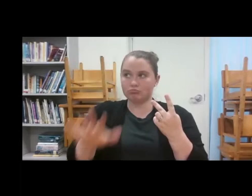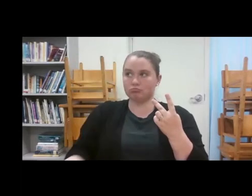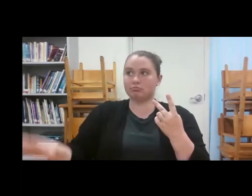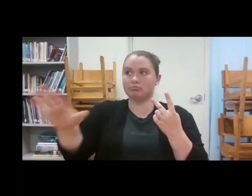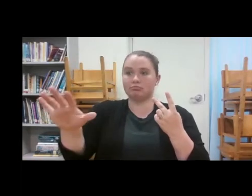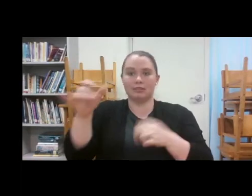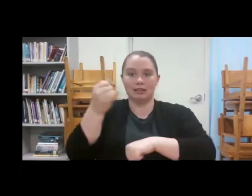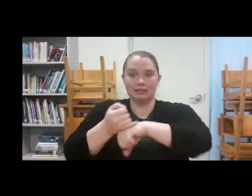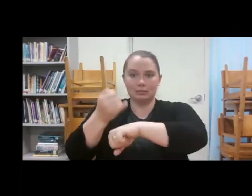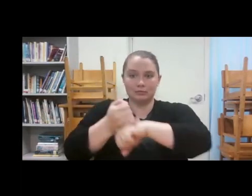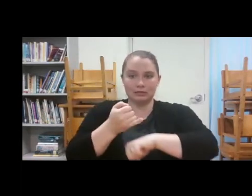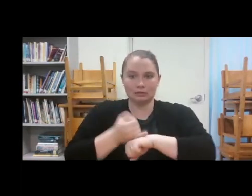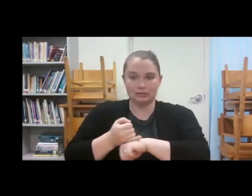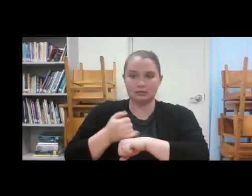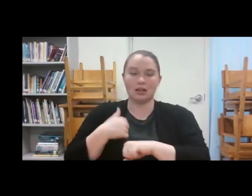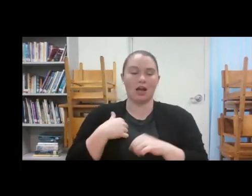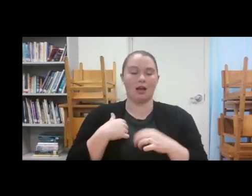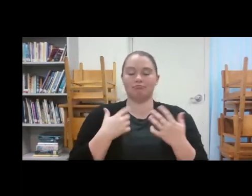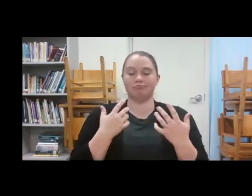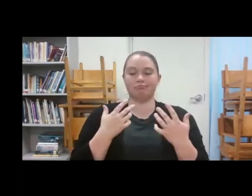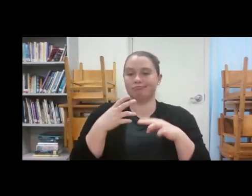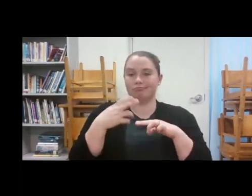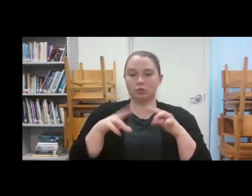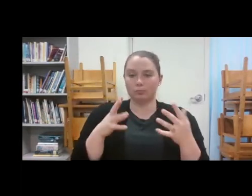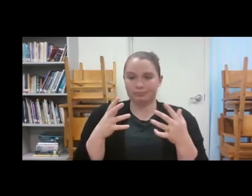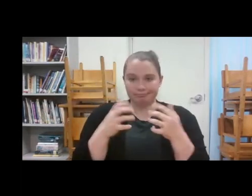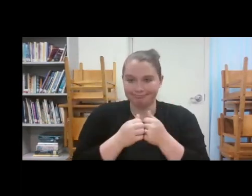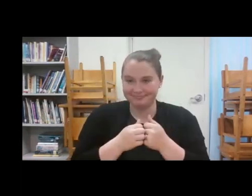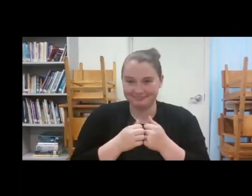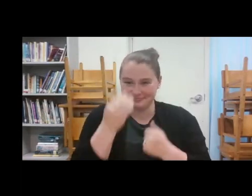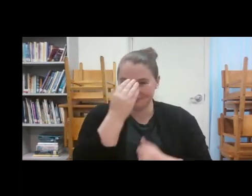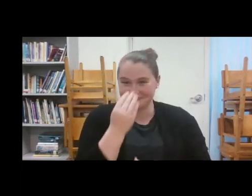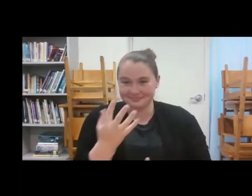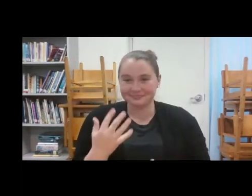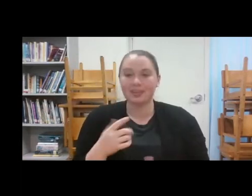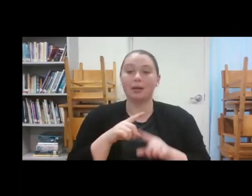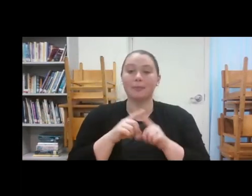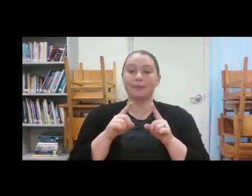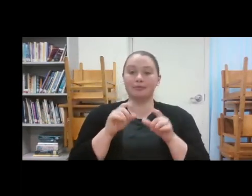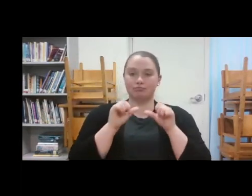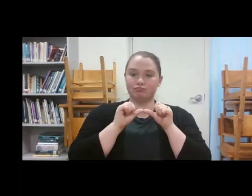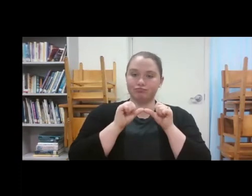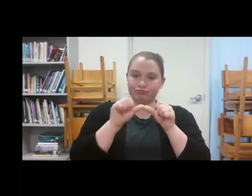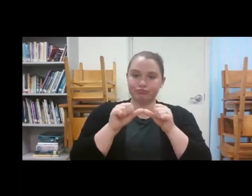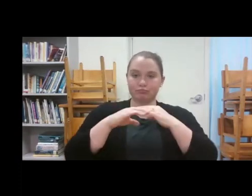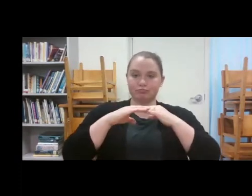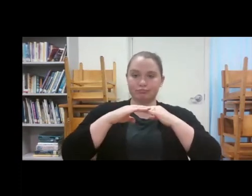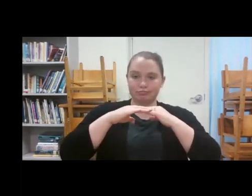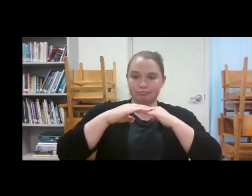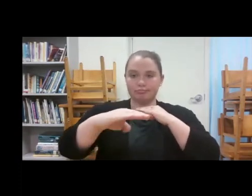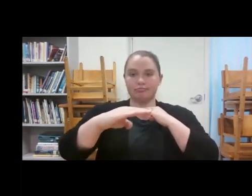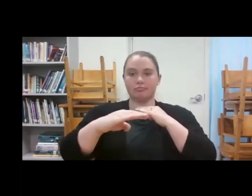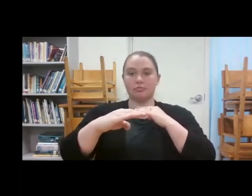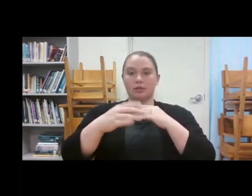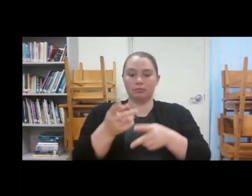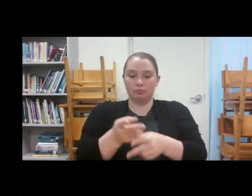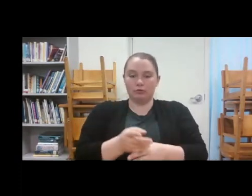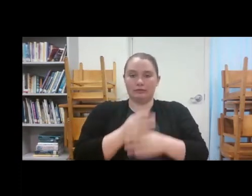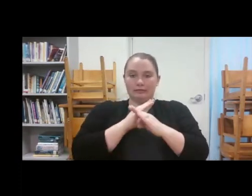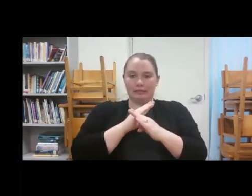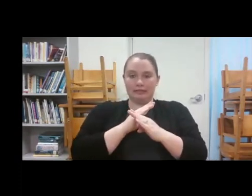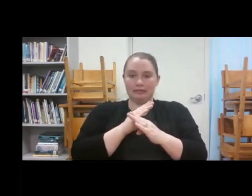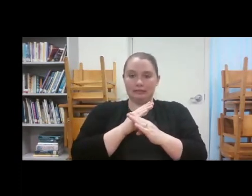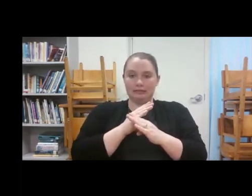I'm very briefly paraphrasing here, and also maintain and protect the investment in facilities while